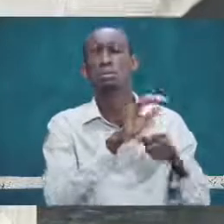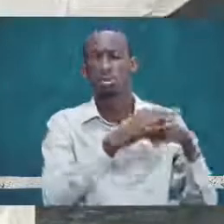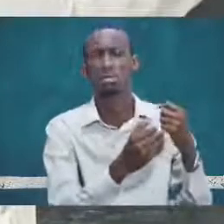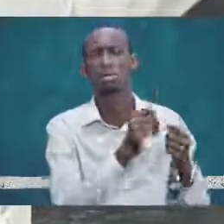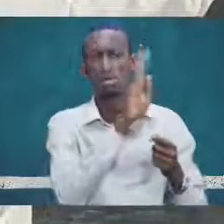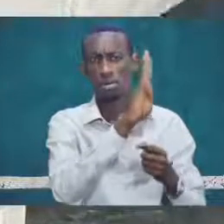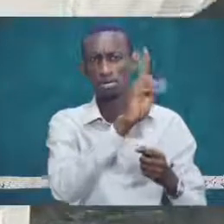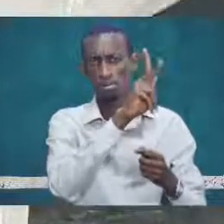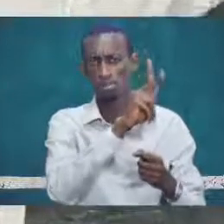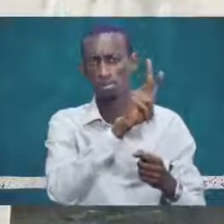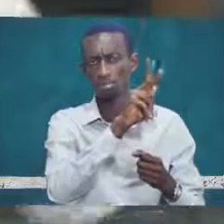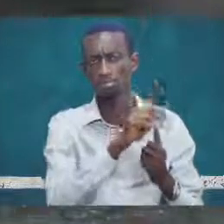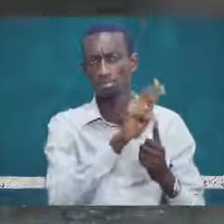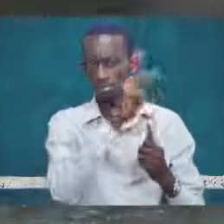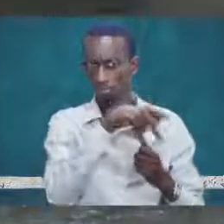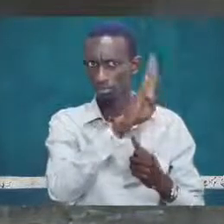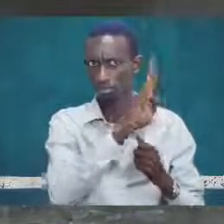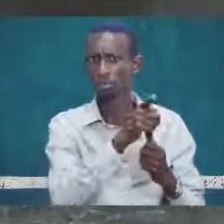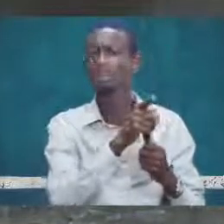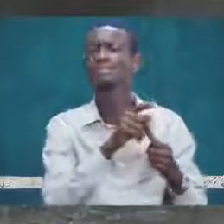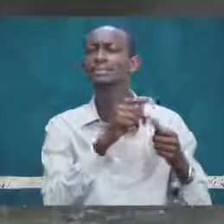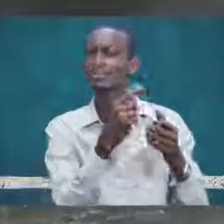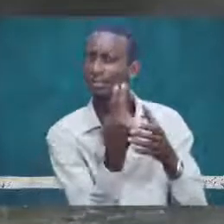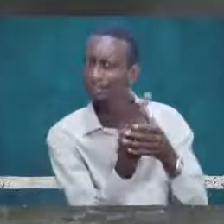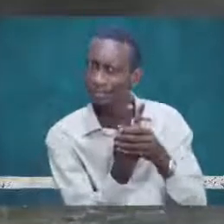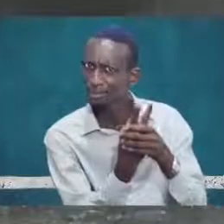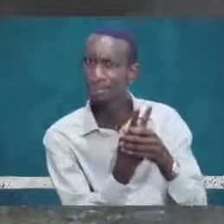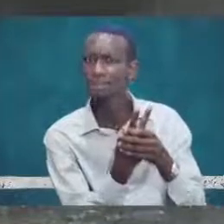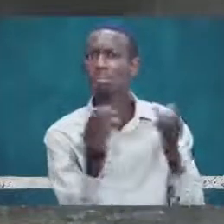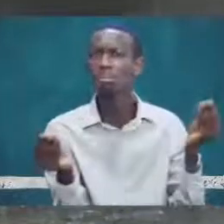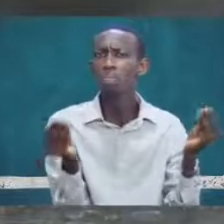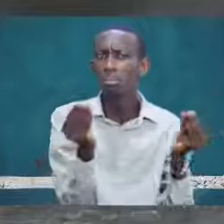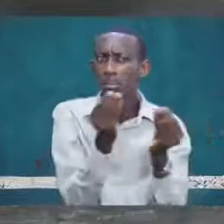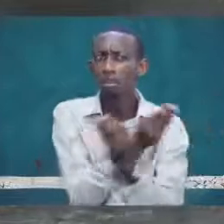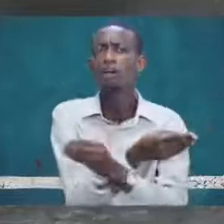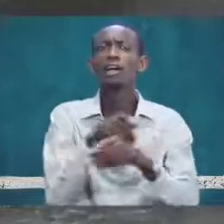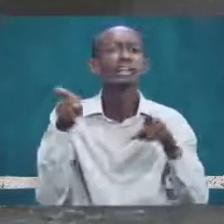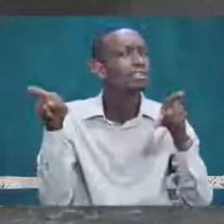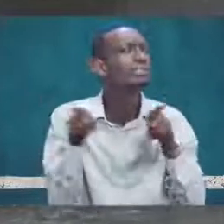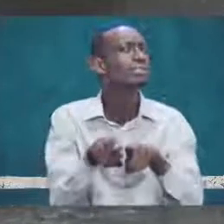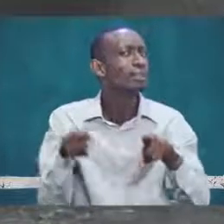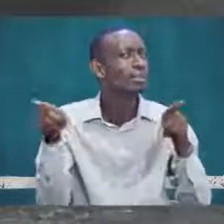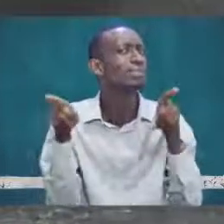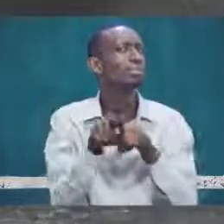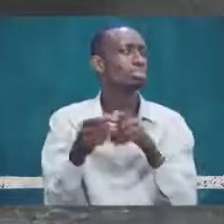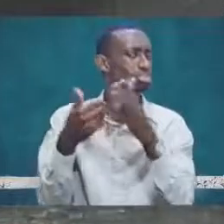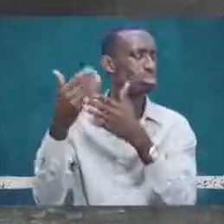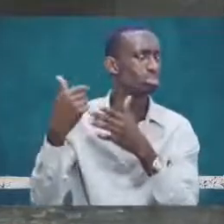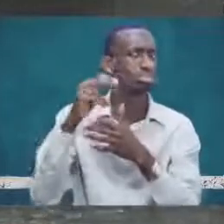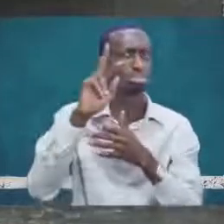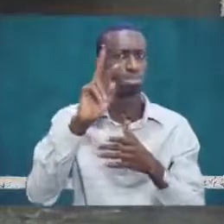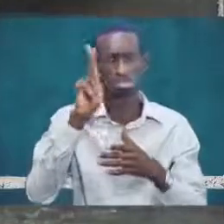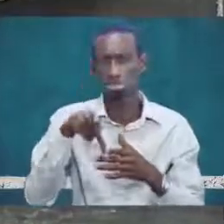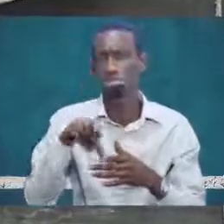sulfate. This is double decomposition. I said it is the same as precipitation. The